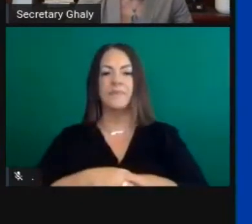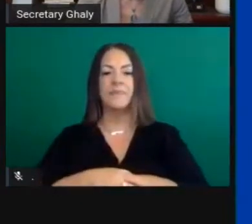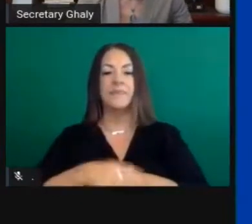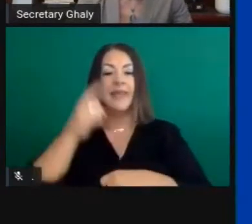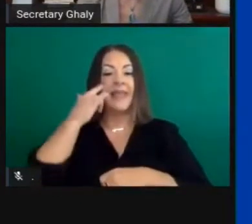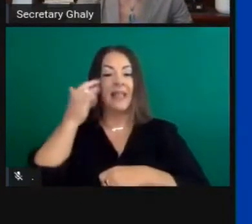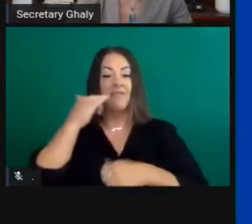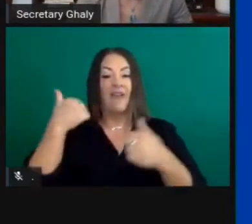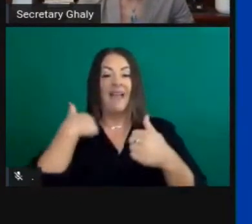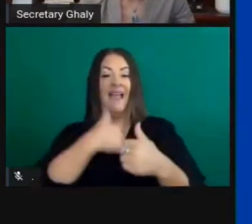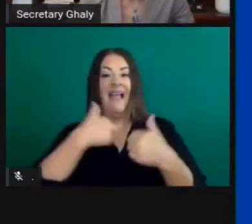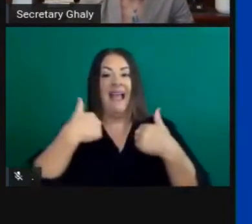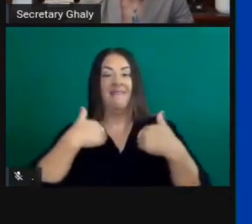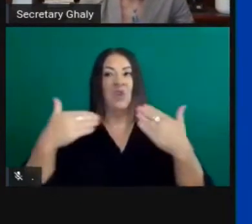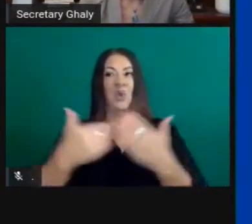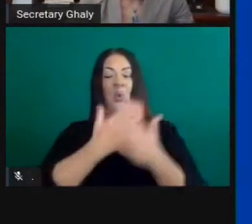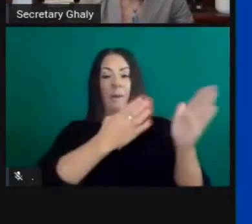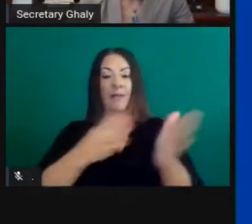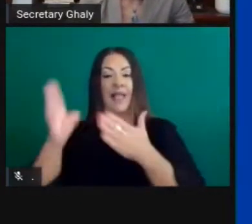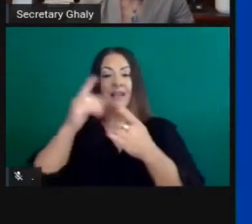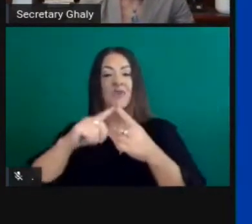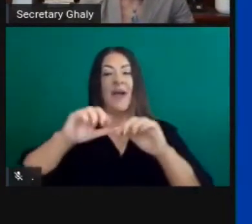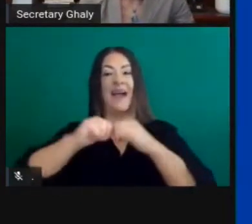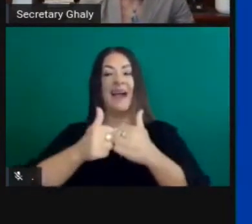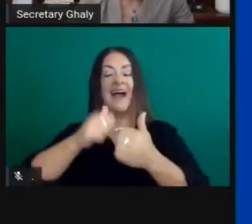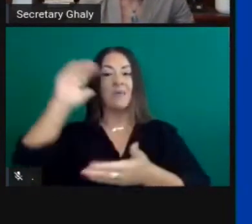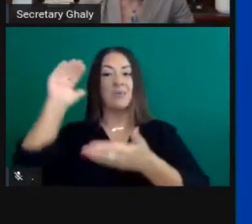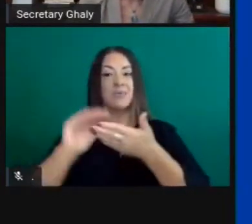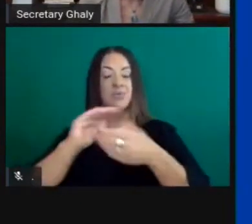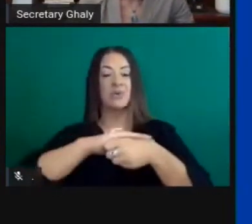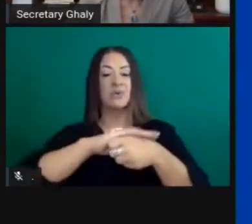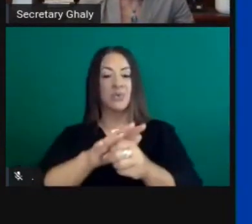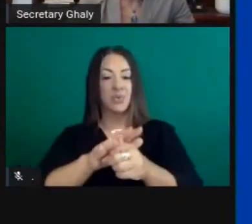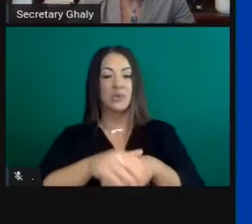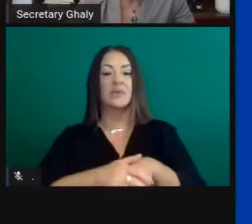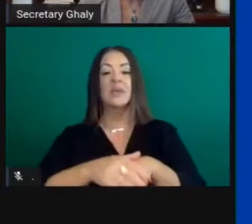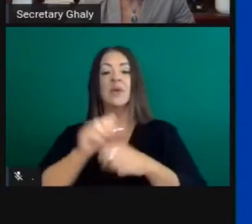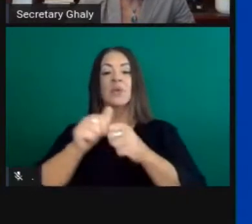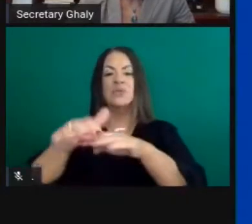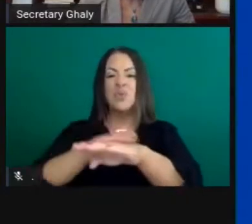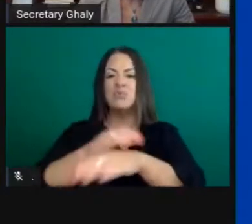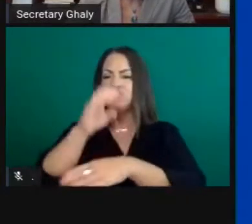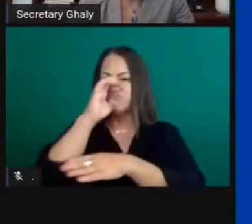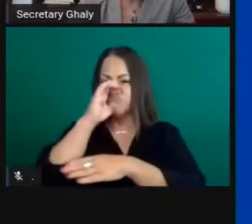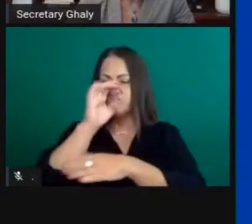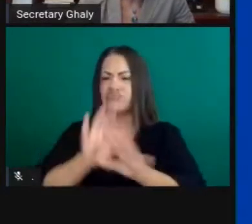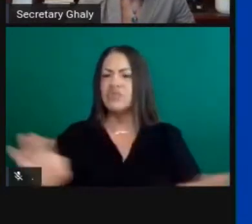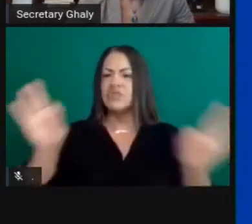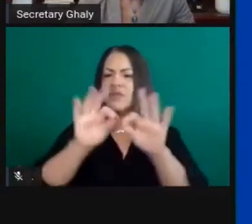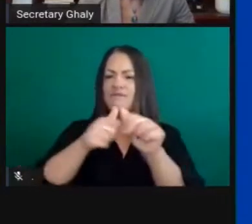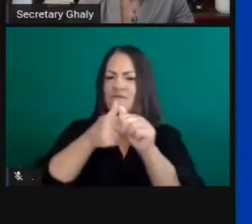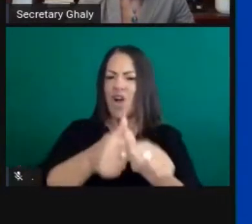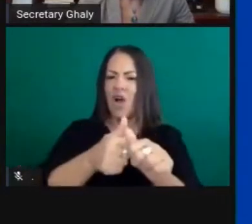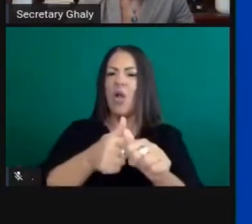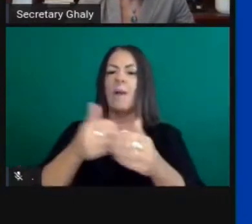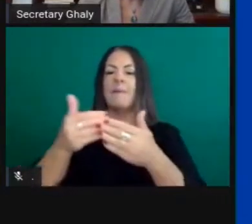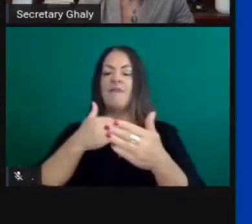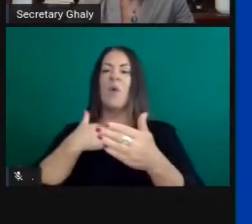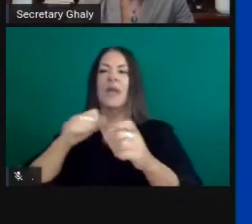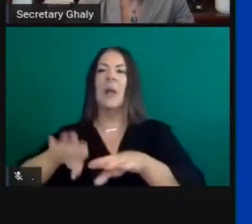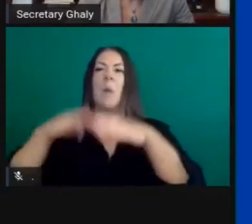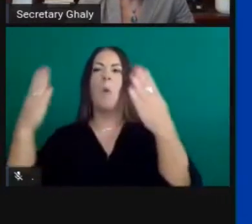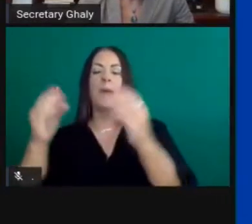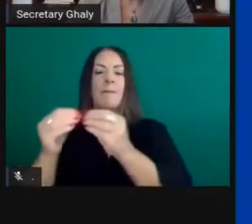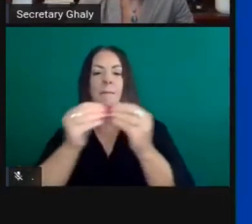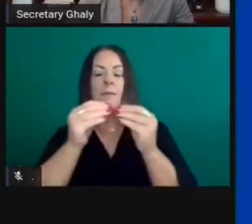California has a new blueprint for reducing COVID-19 with slow and stringent criteria for loosening and tightening restrictions on activities. Every county is assigned